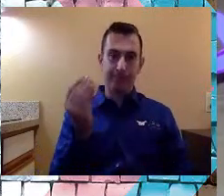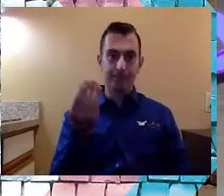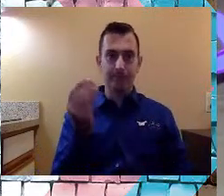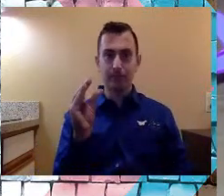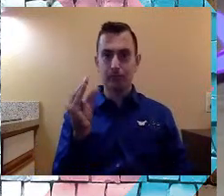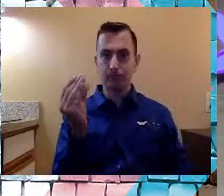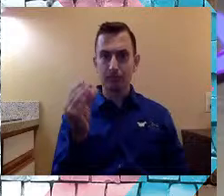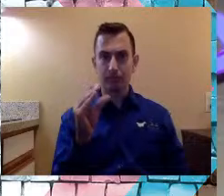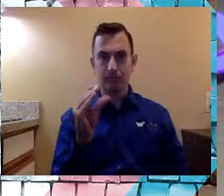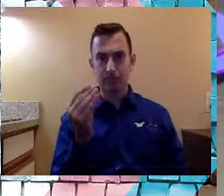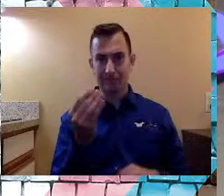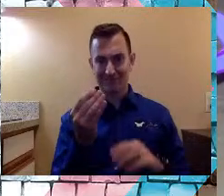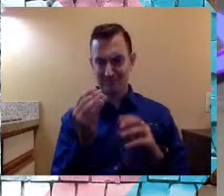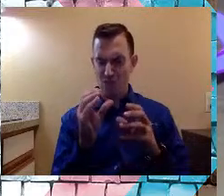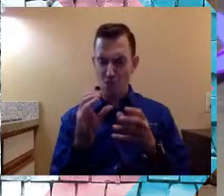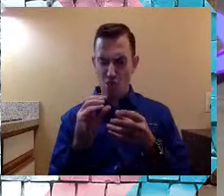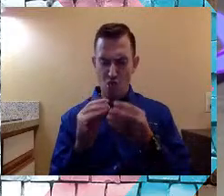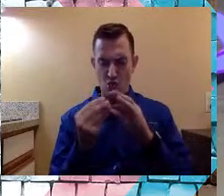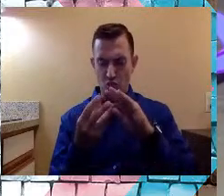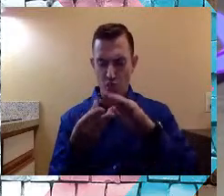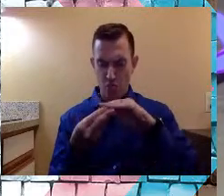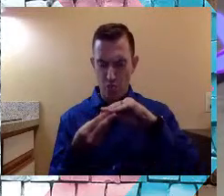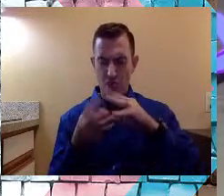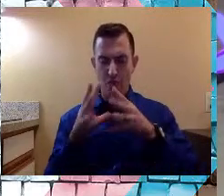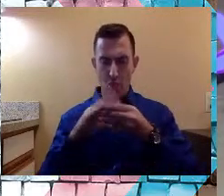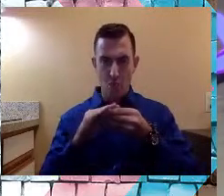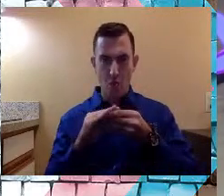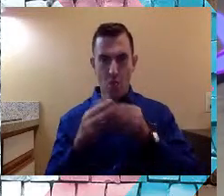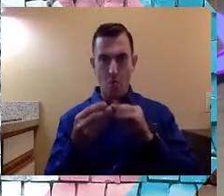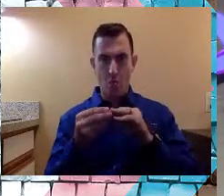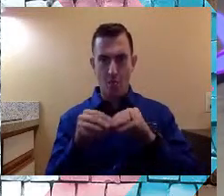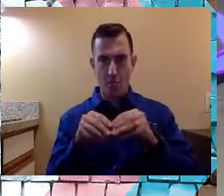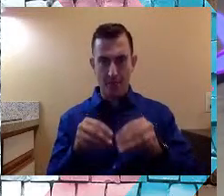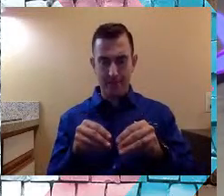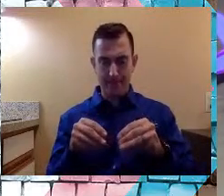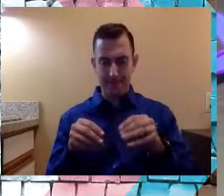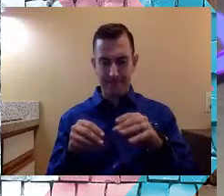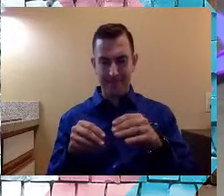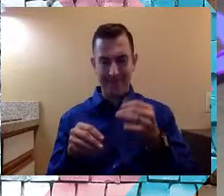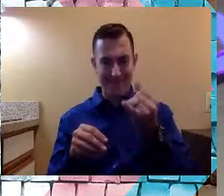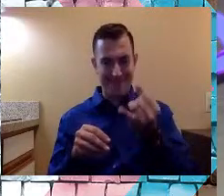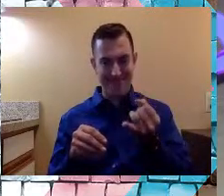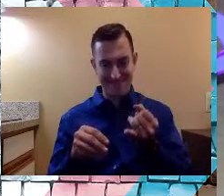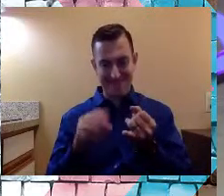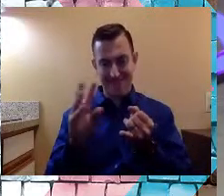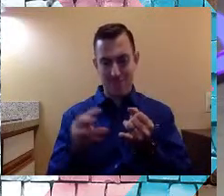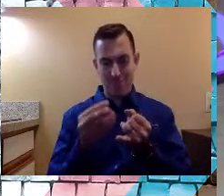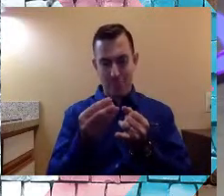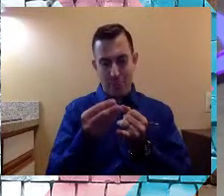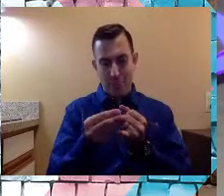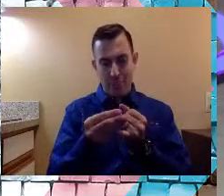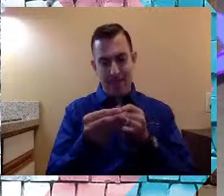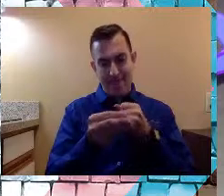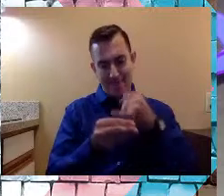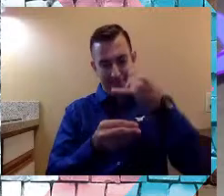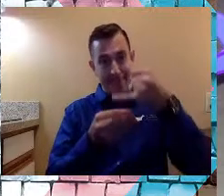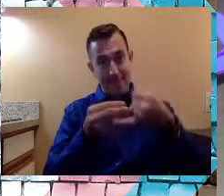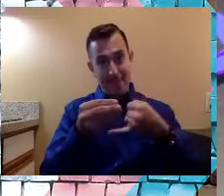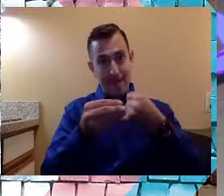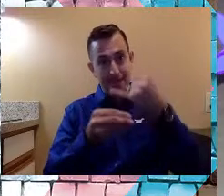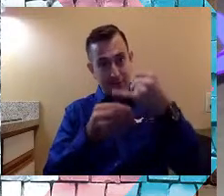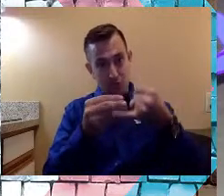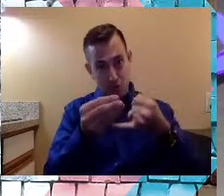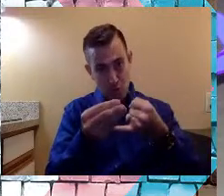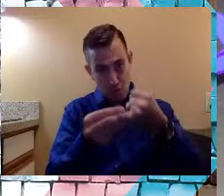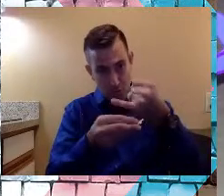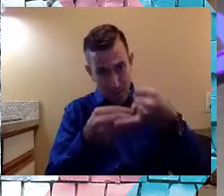and try to keep it smushed together. Lay it down on the yarn and tie it. You're going to tie it like you would